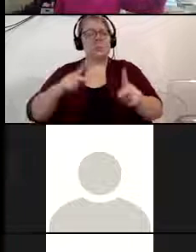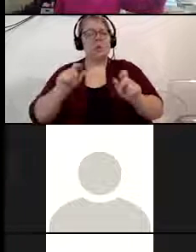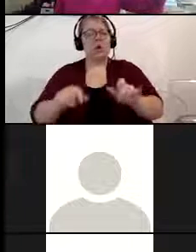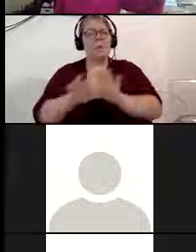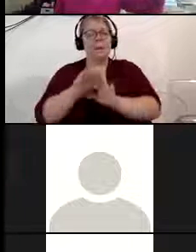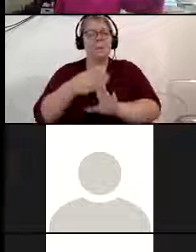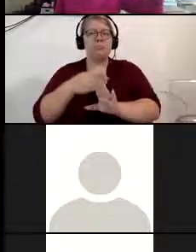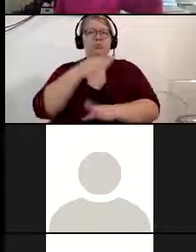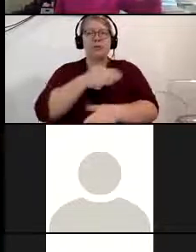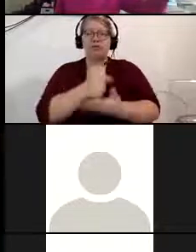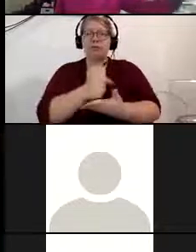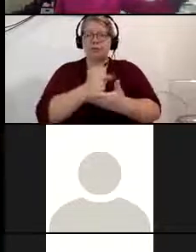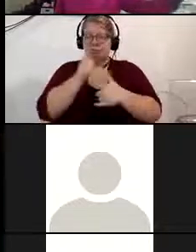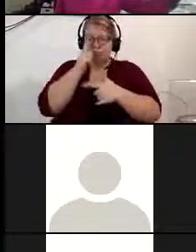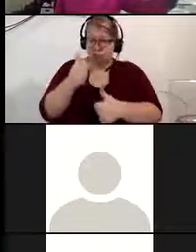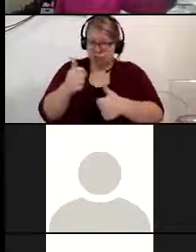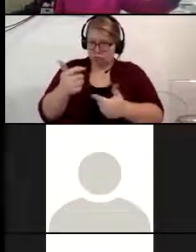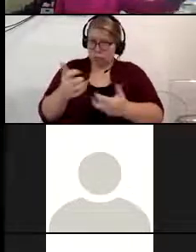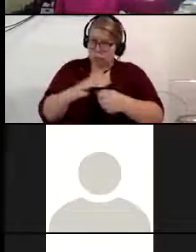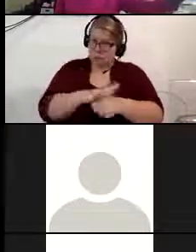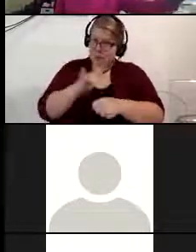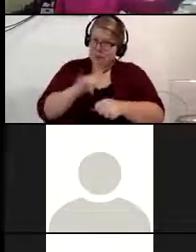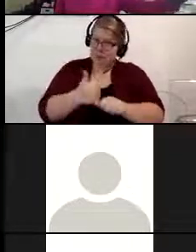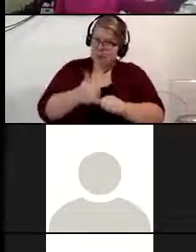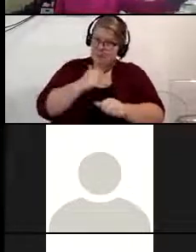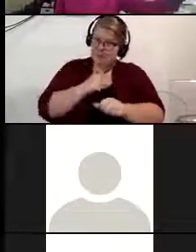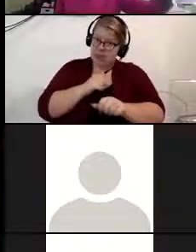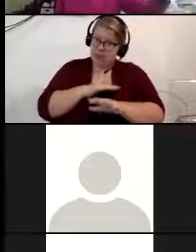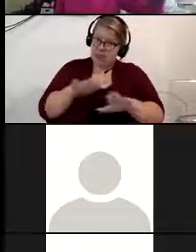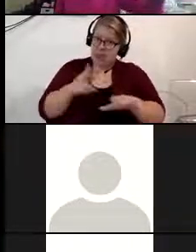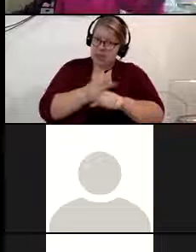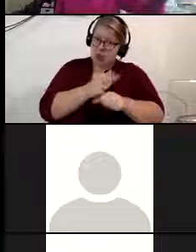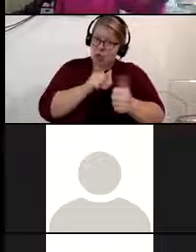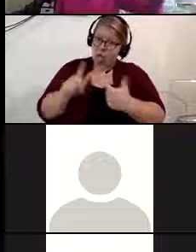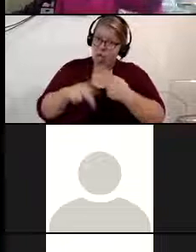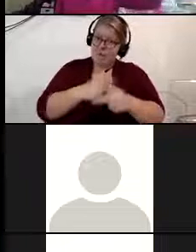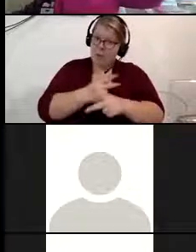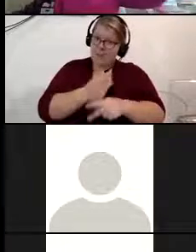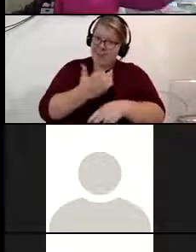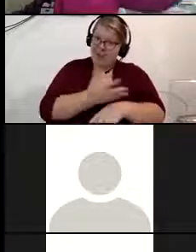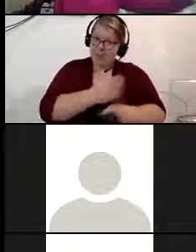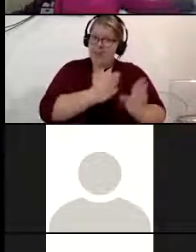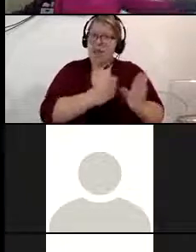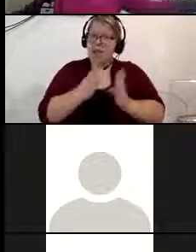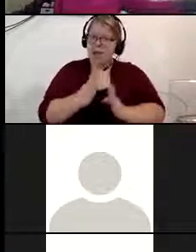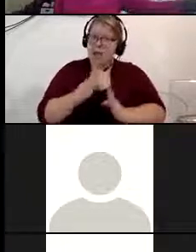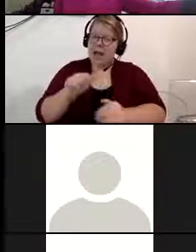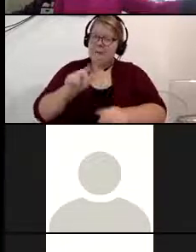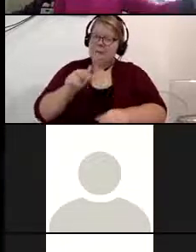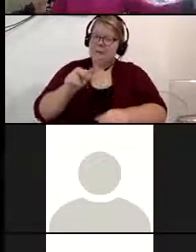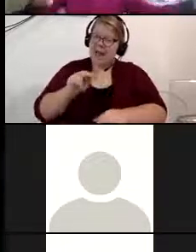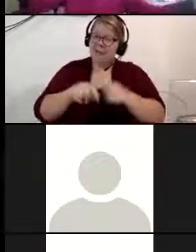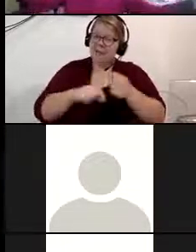to completely abstain from all forms of gambling, abstain from only certain forms